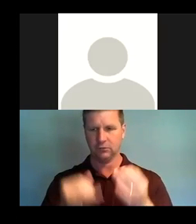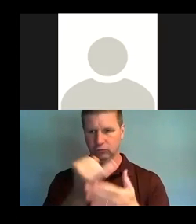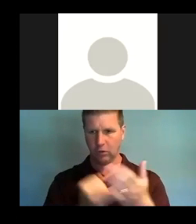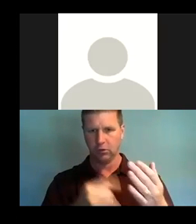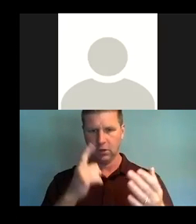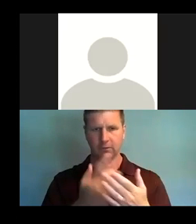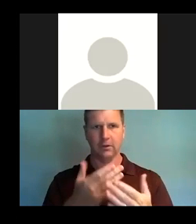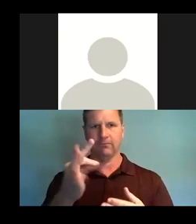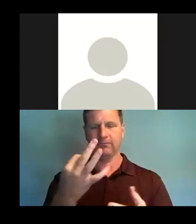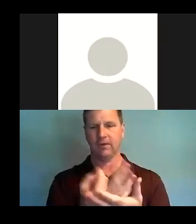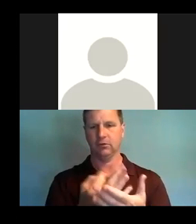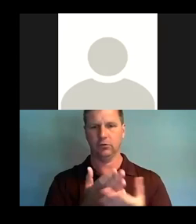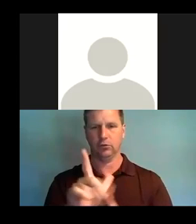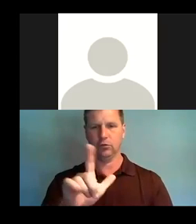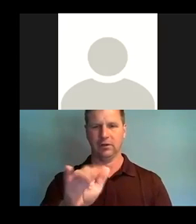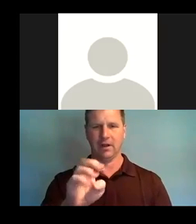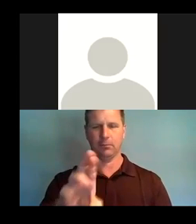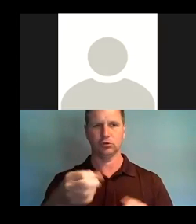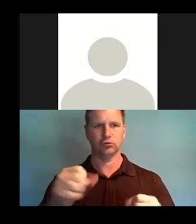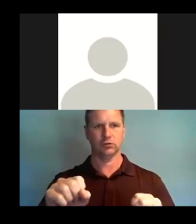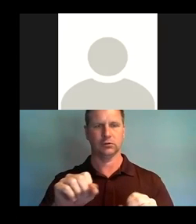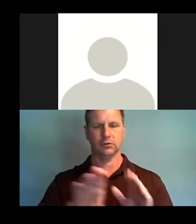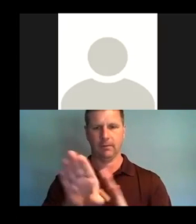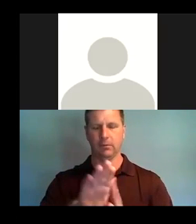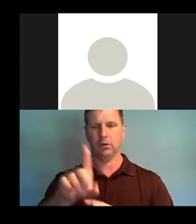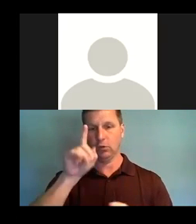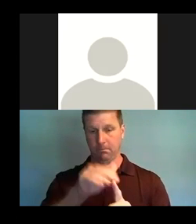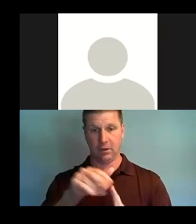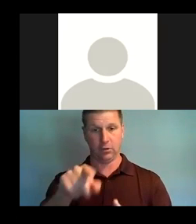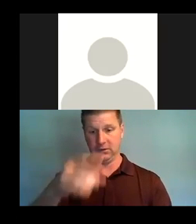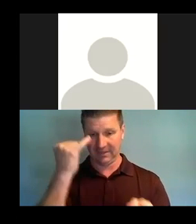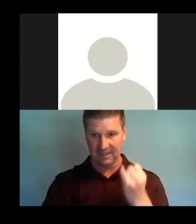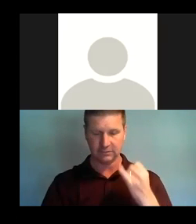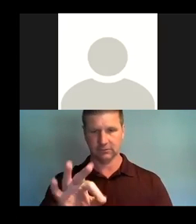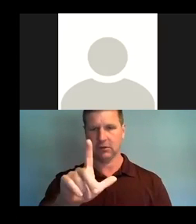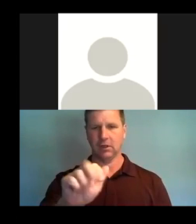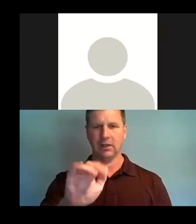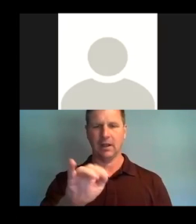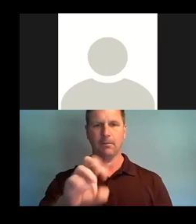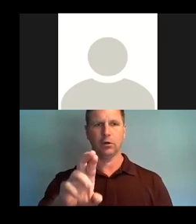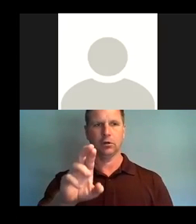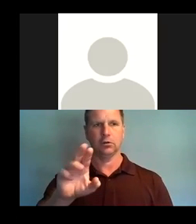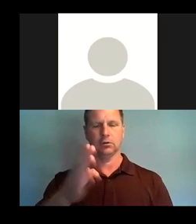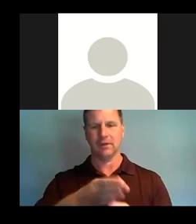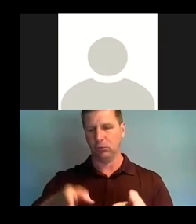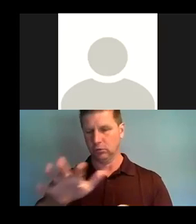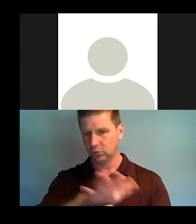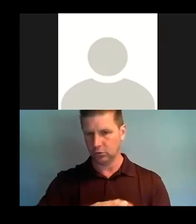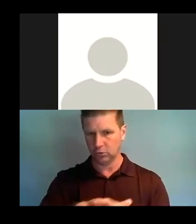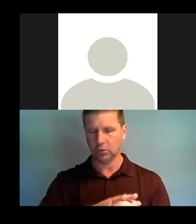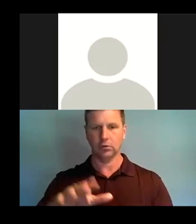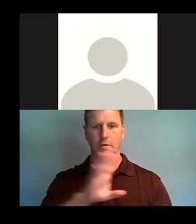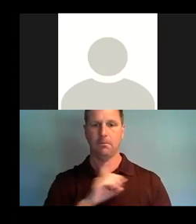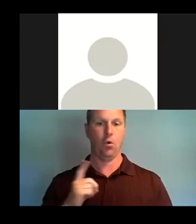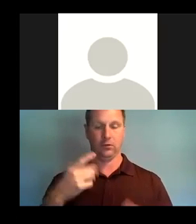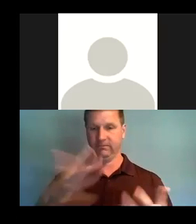of financing for the Larimer Phase 3 development. As a reminder, this is the last of the Larimer Choice Neighborhood projects. The board has seen this